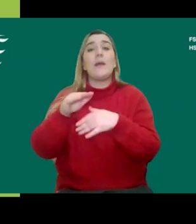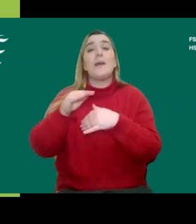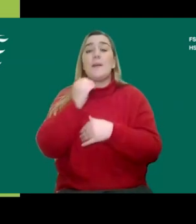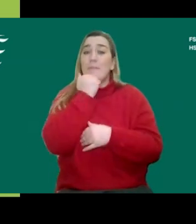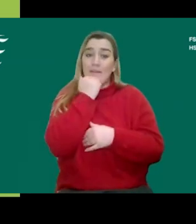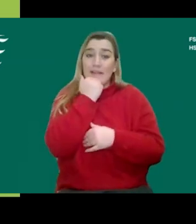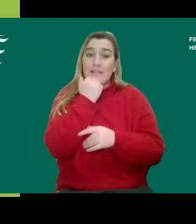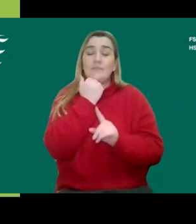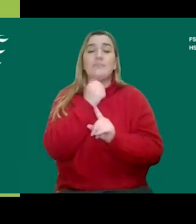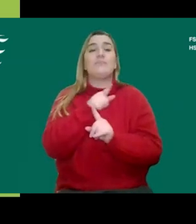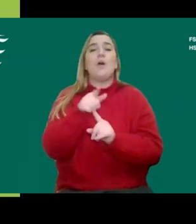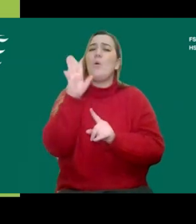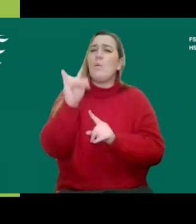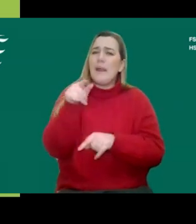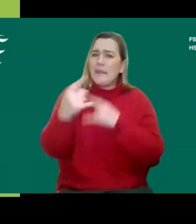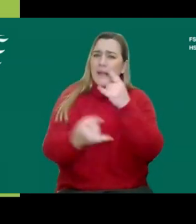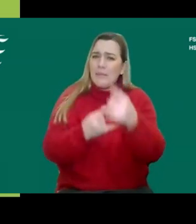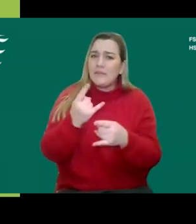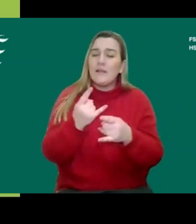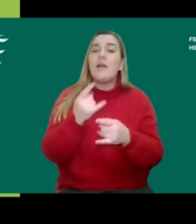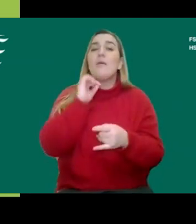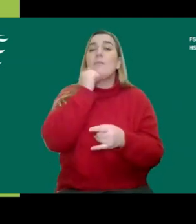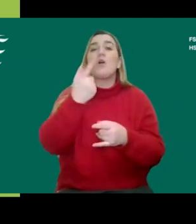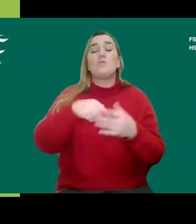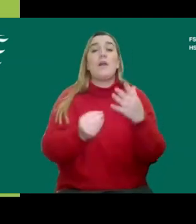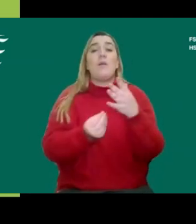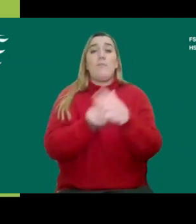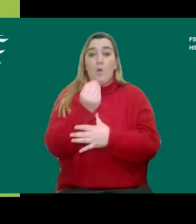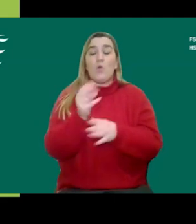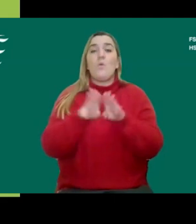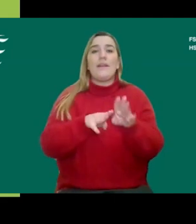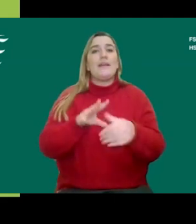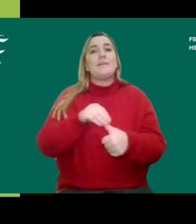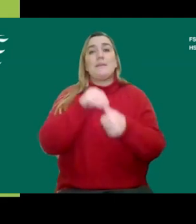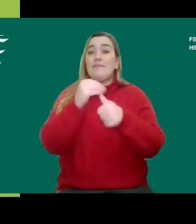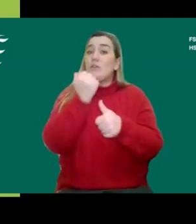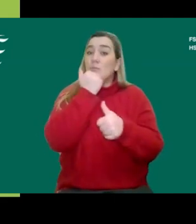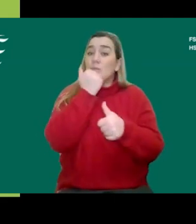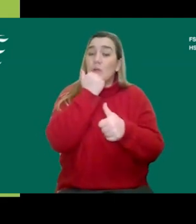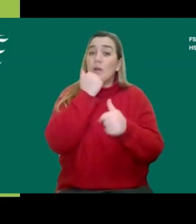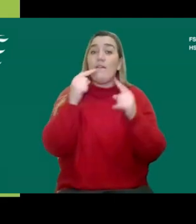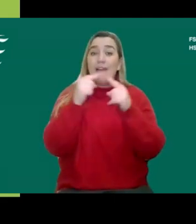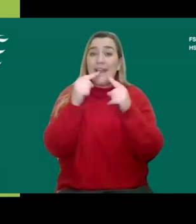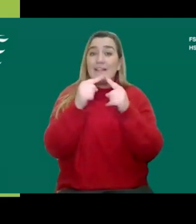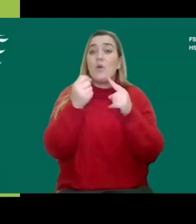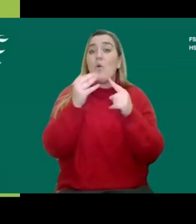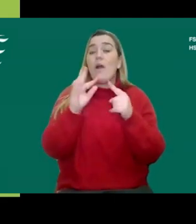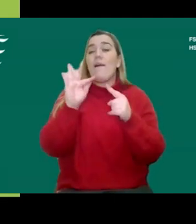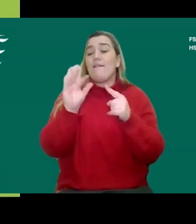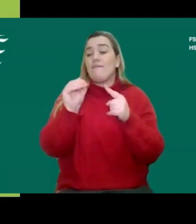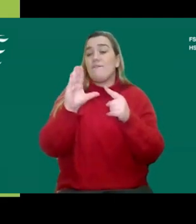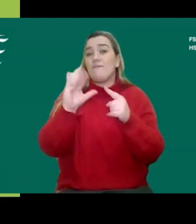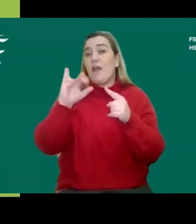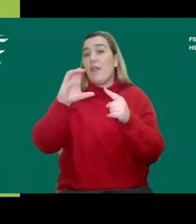happen at all? And the reason is that we are born with a definite number of eggs or follicles, and these